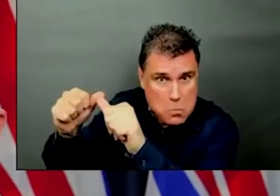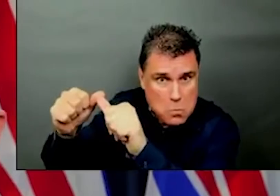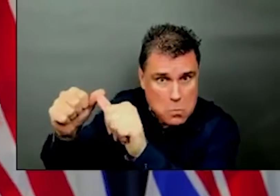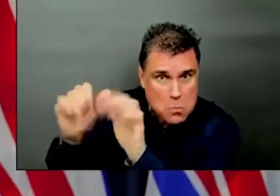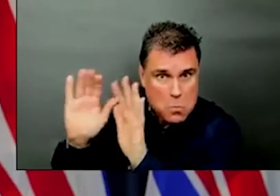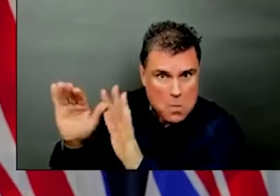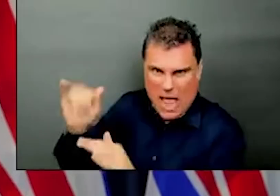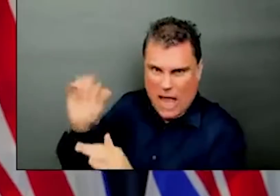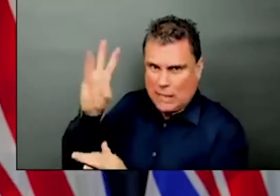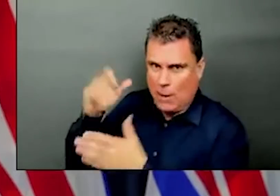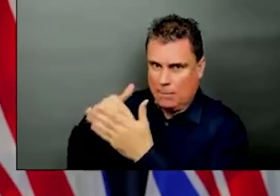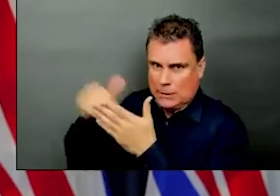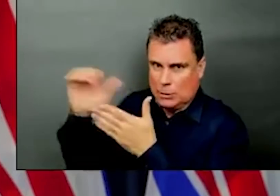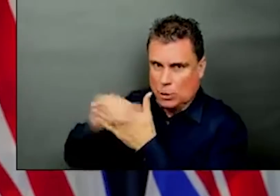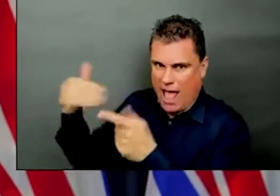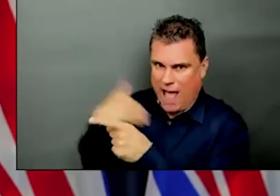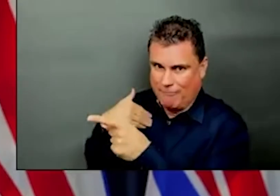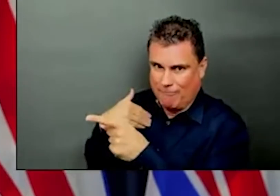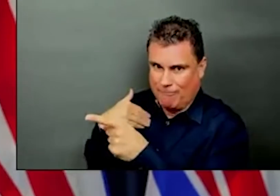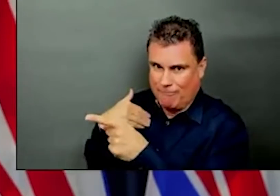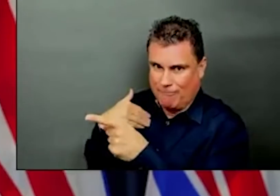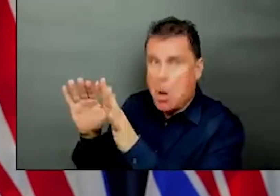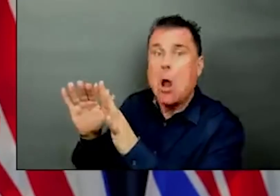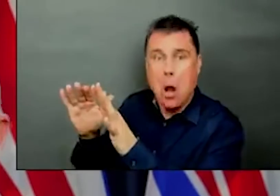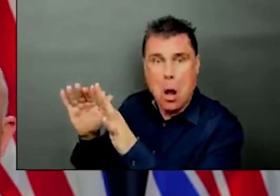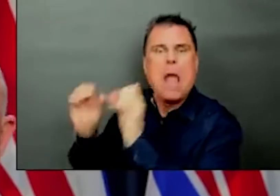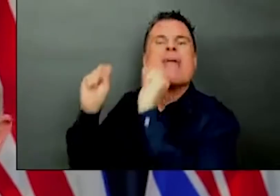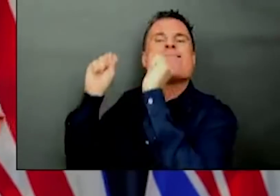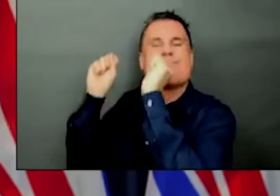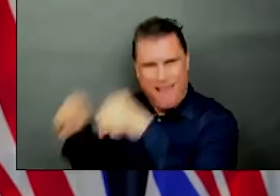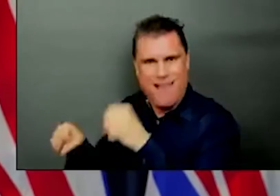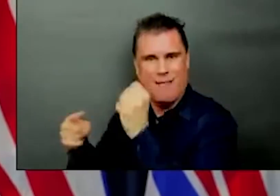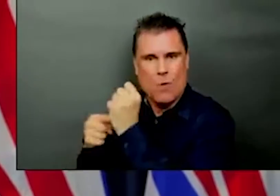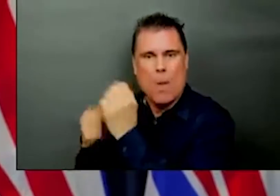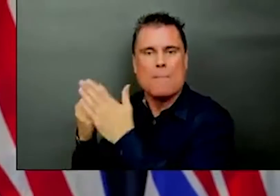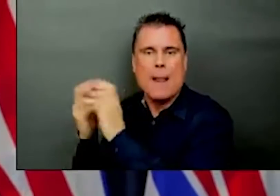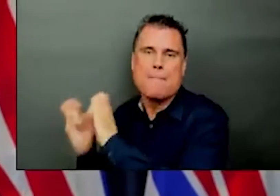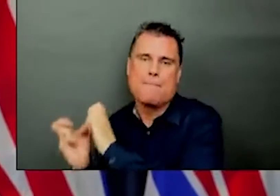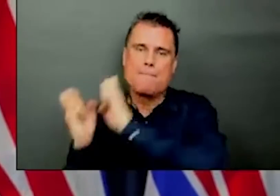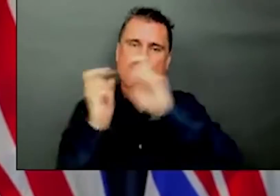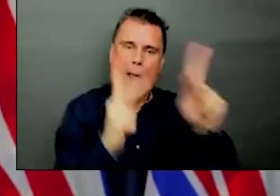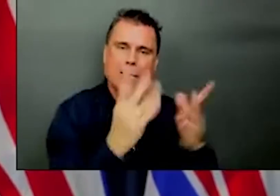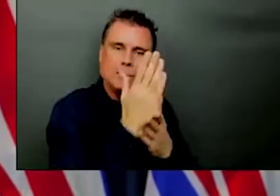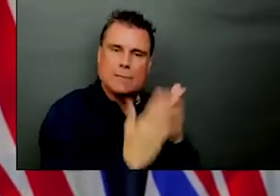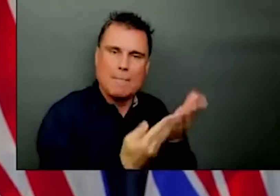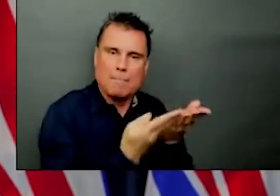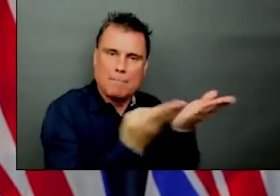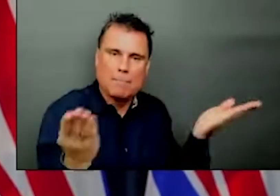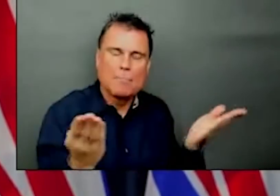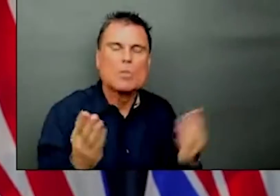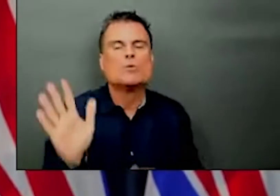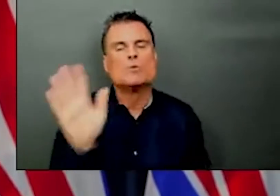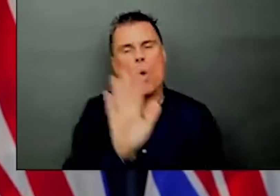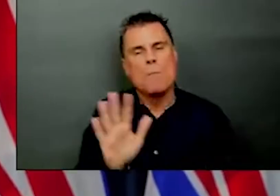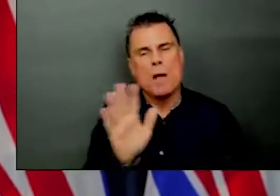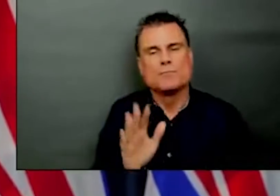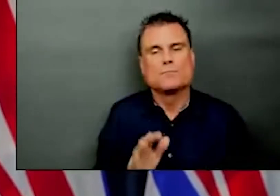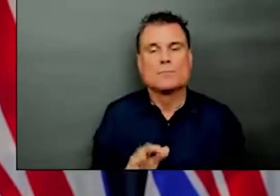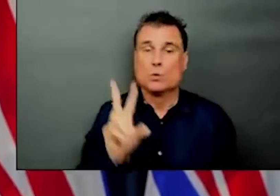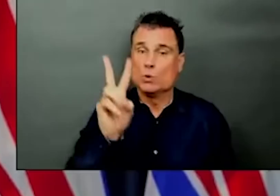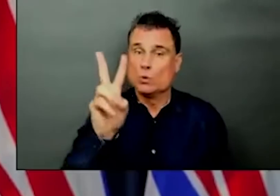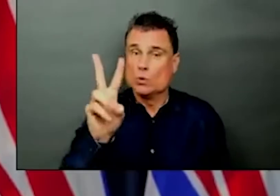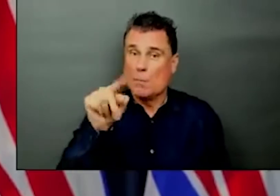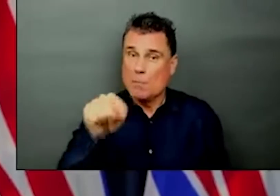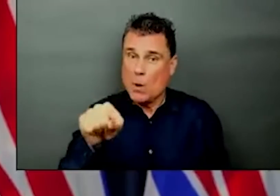policy holders we have. There are roughly about 2.86 million people who will benefit from this. And so they also know